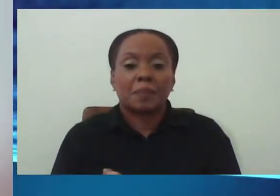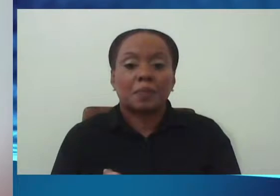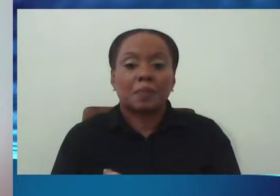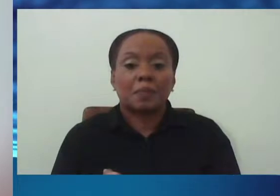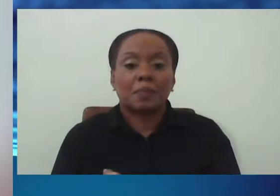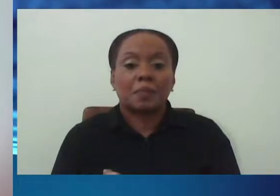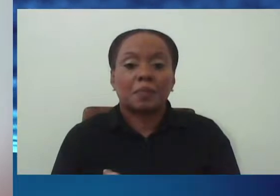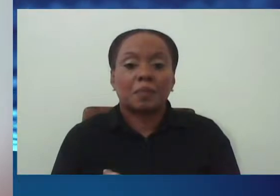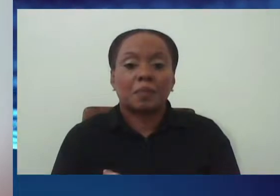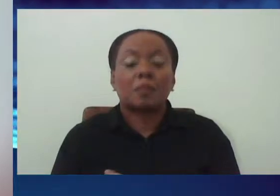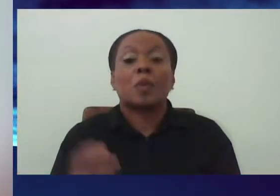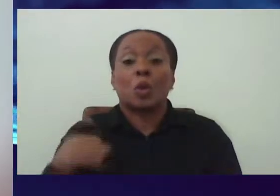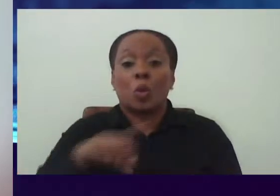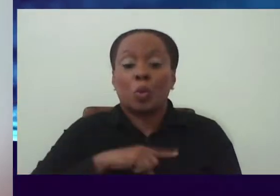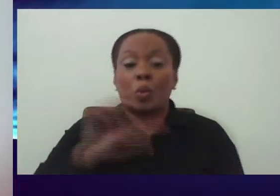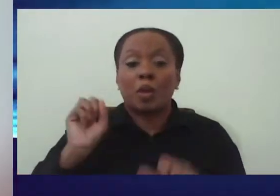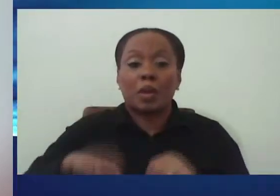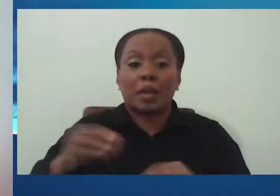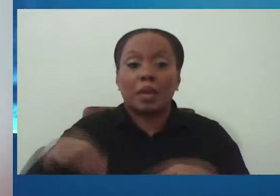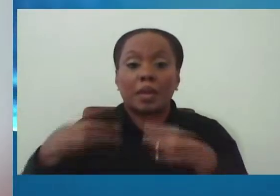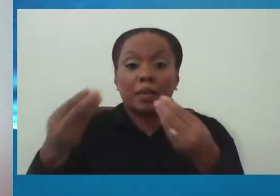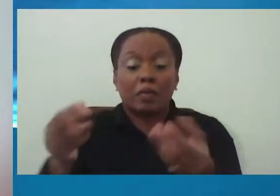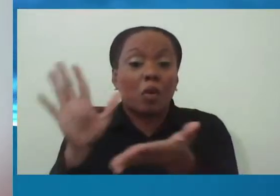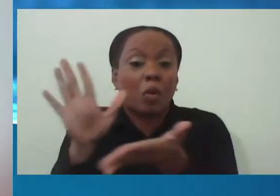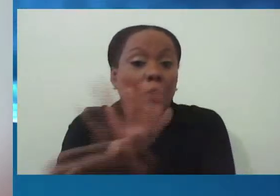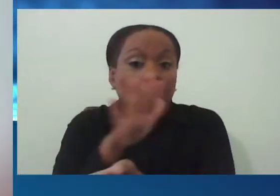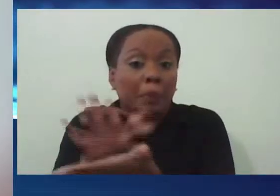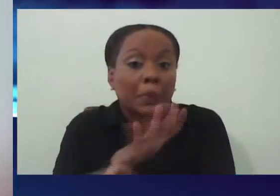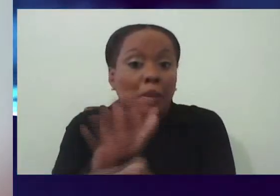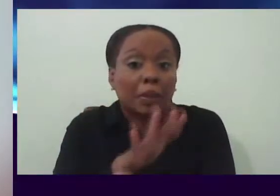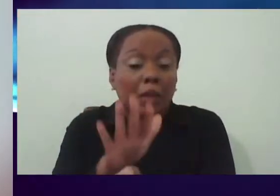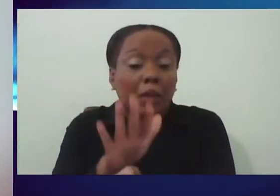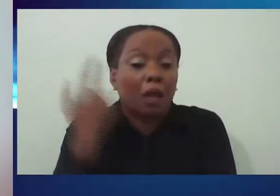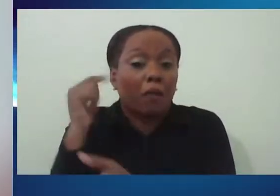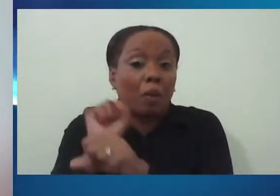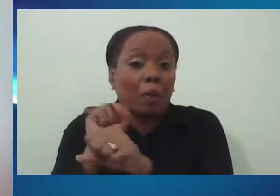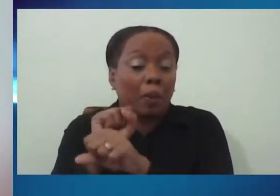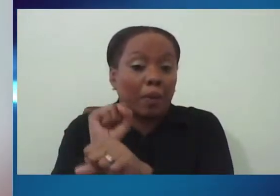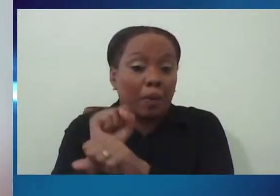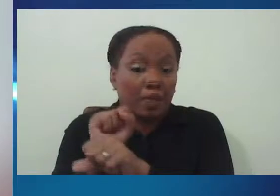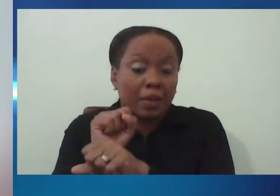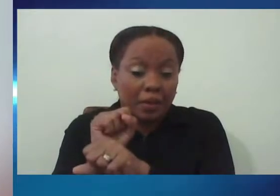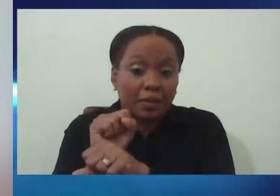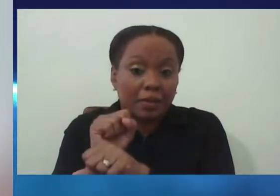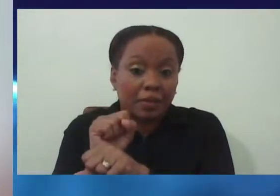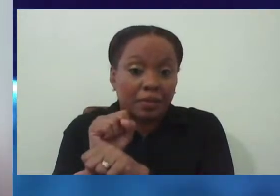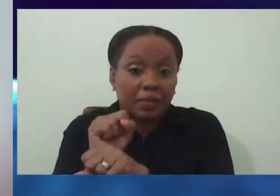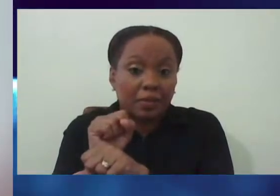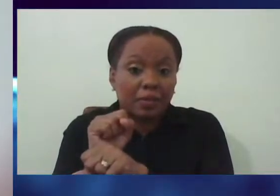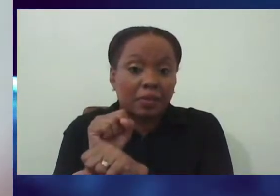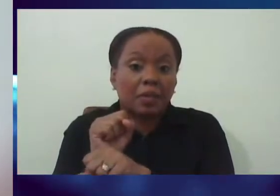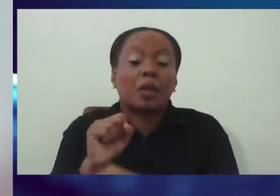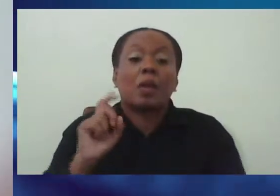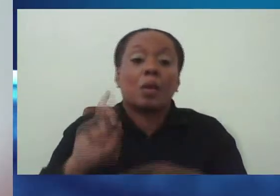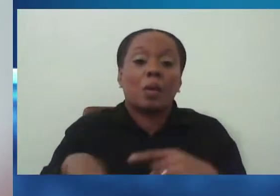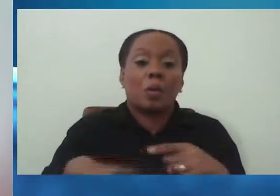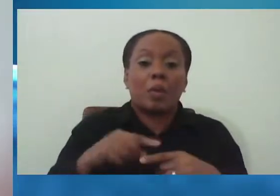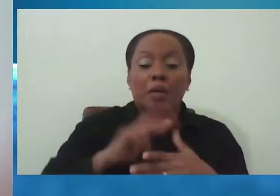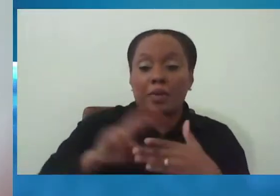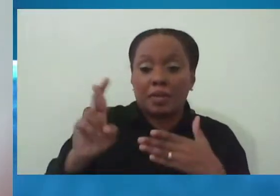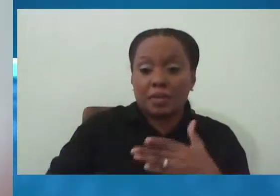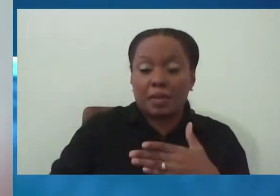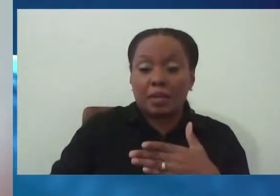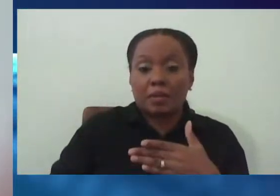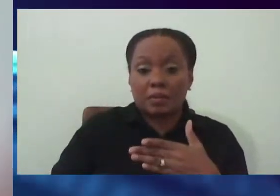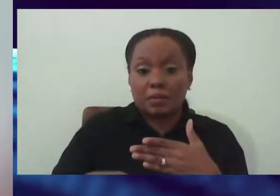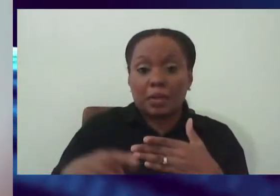provide documentation. In some cases, this is being done. Then once the result comes back and we're clear, the person is